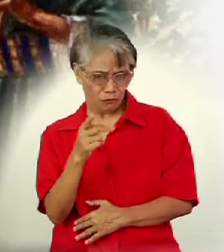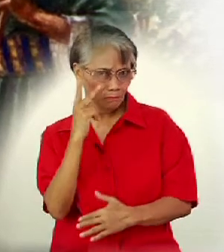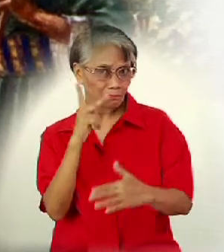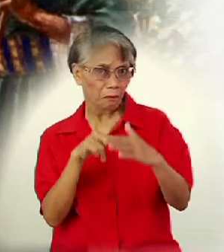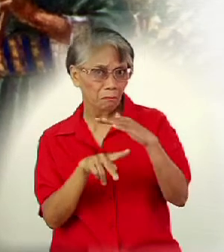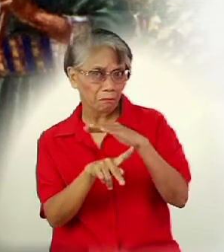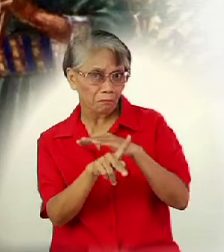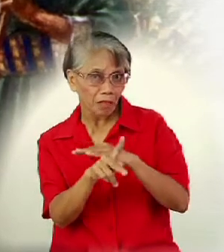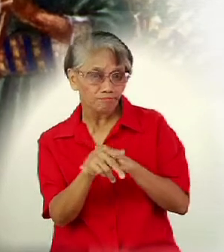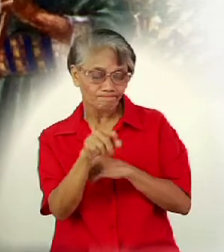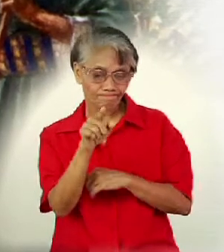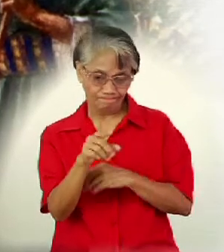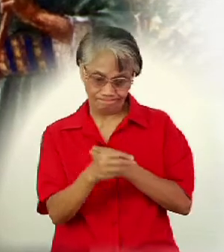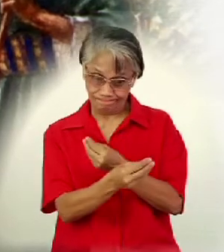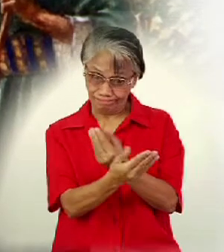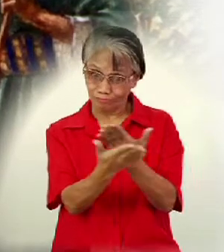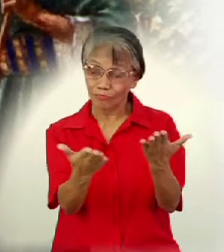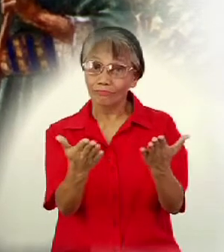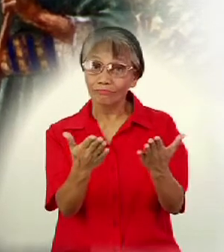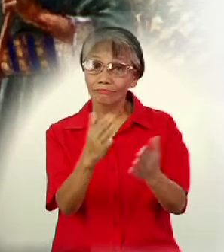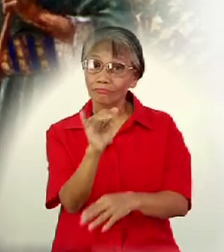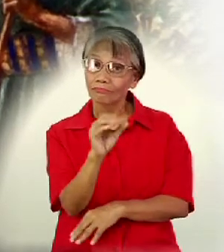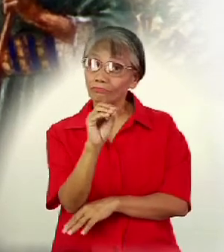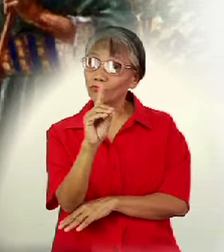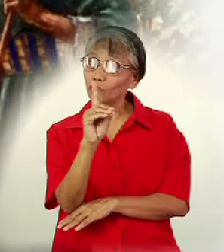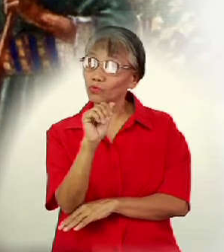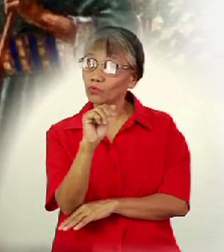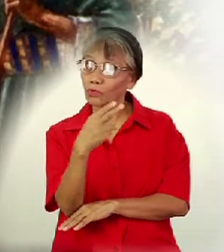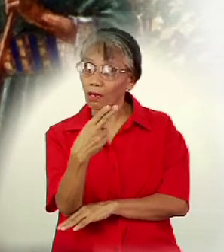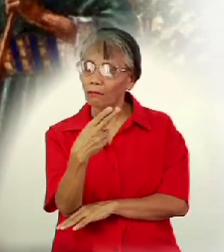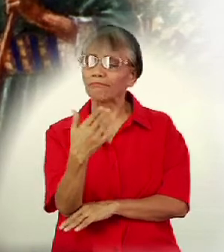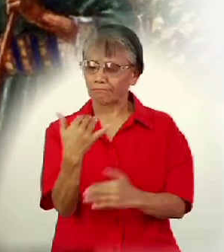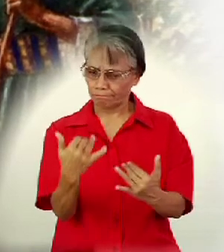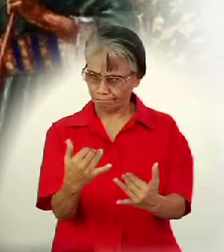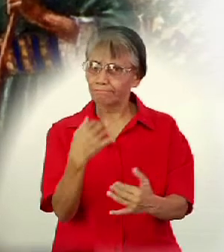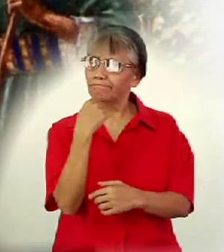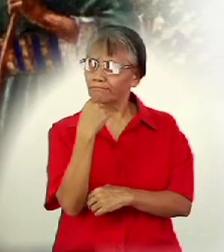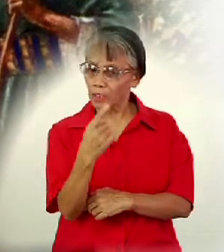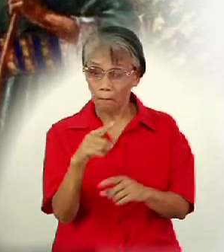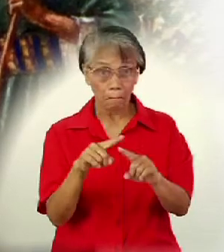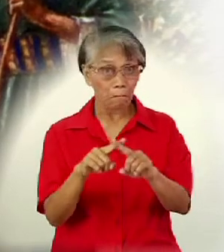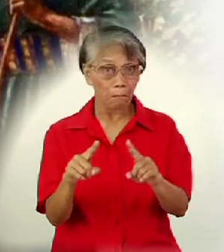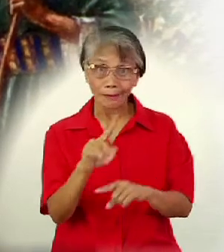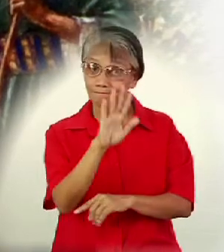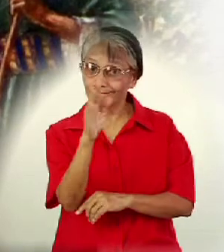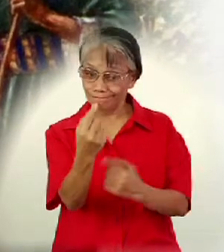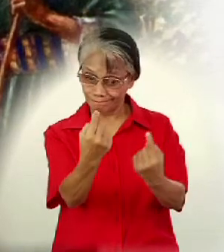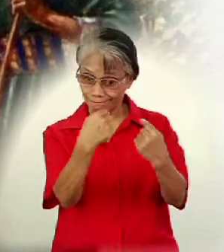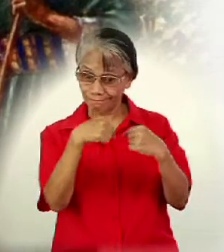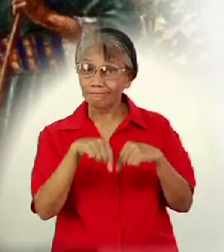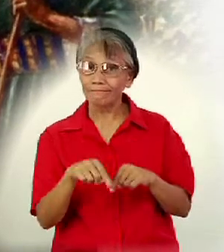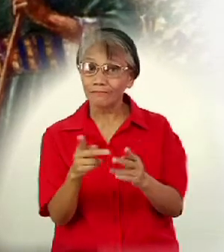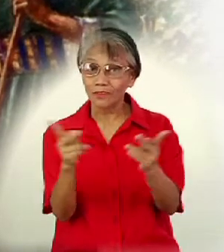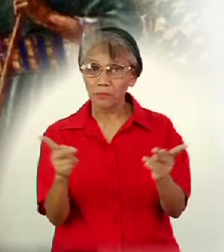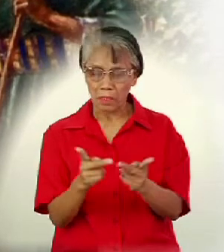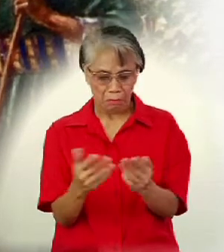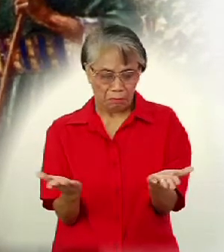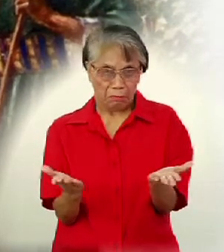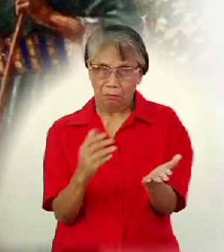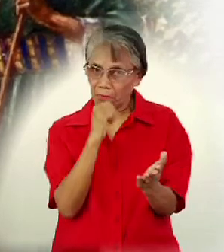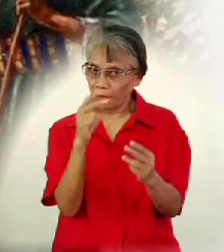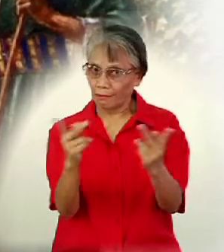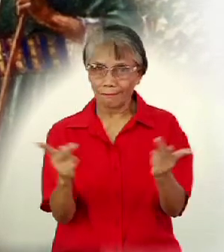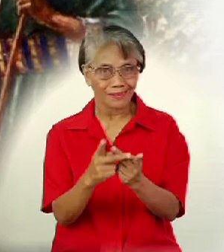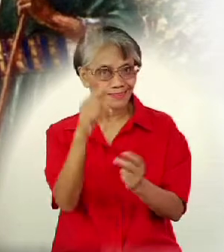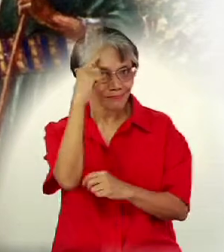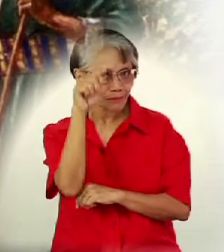prophesy elsewhere. You belong to Judah, prophesy there, but do not come to our place. This is not the